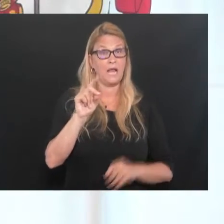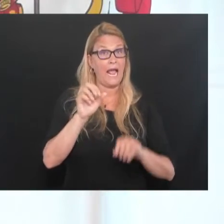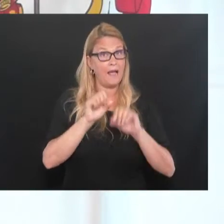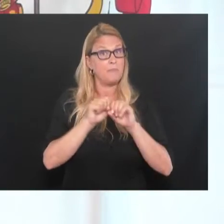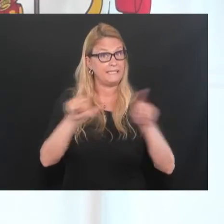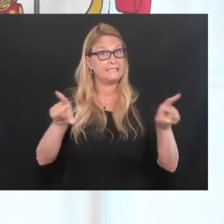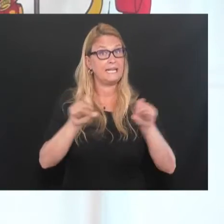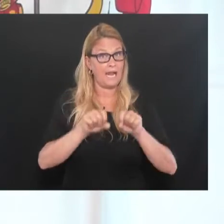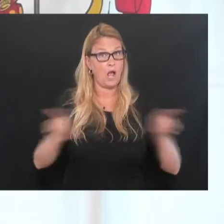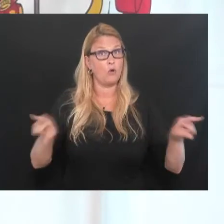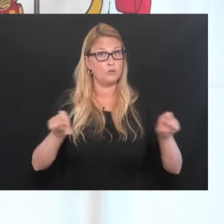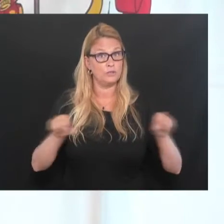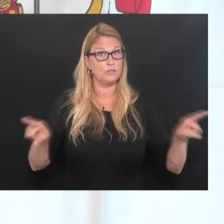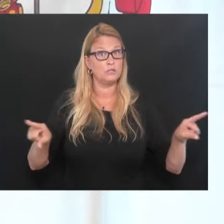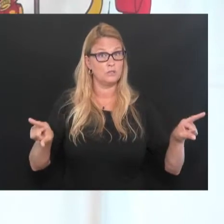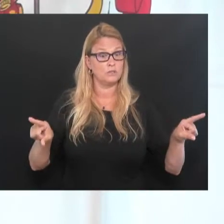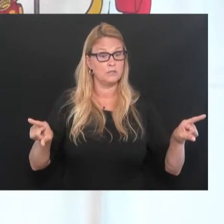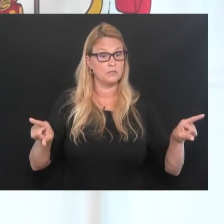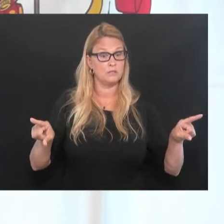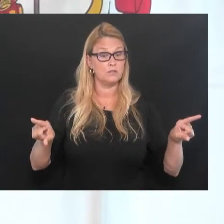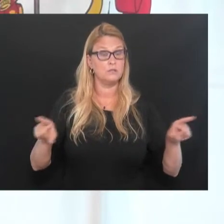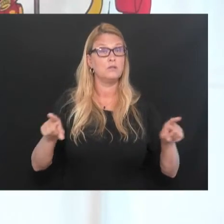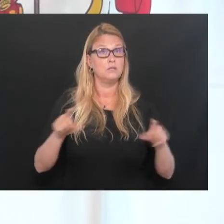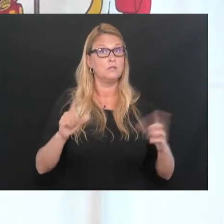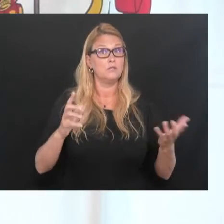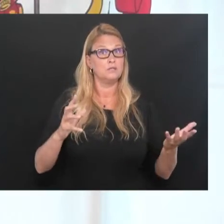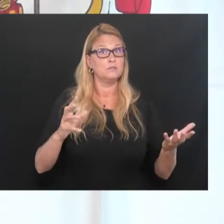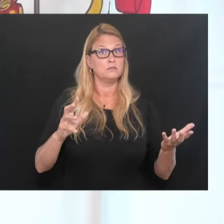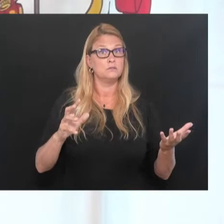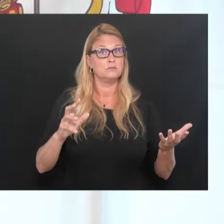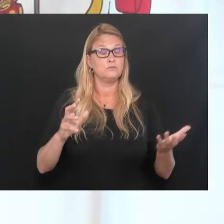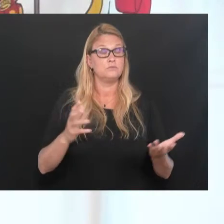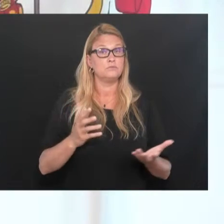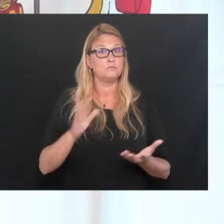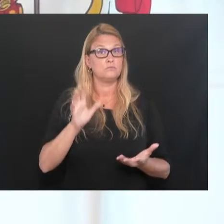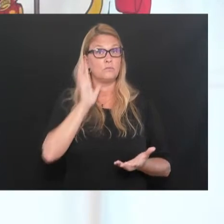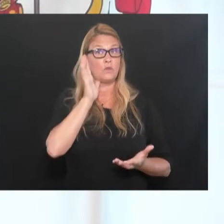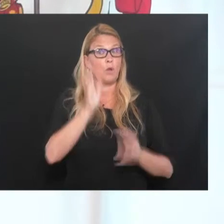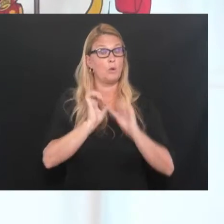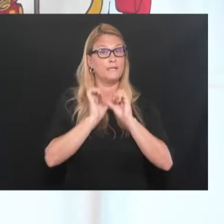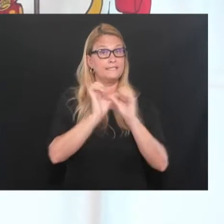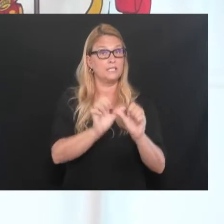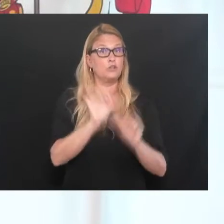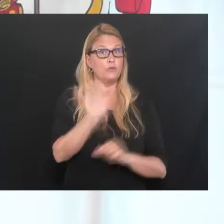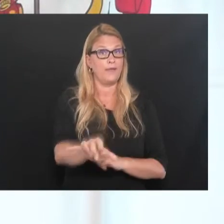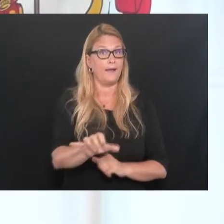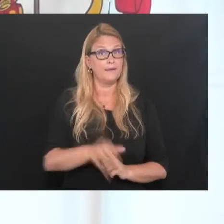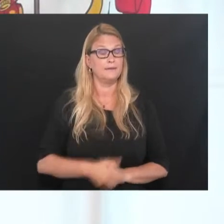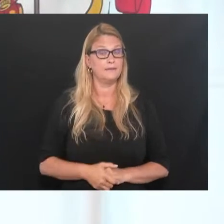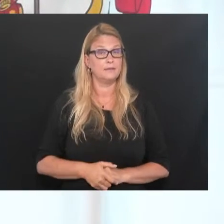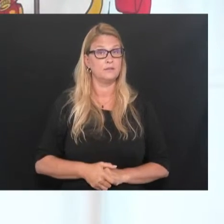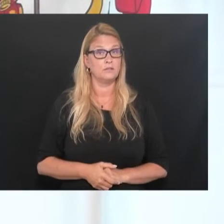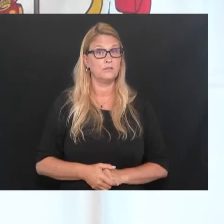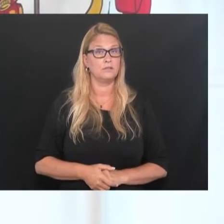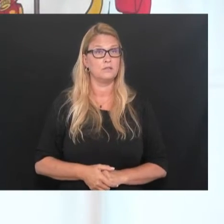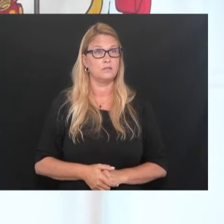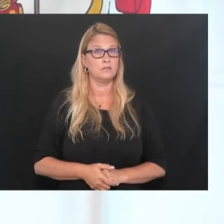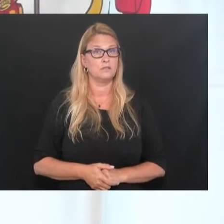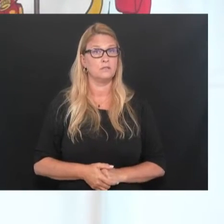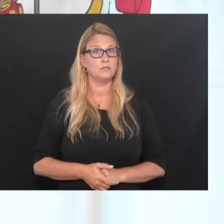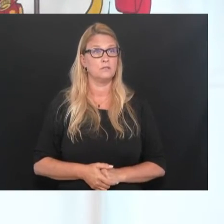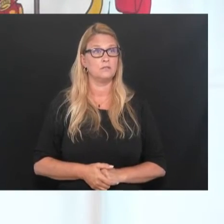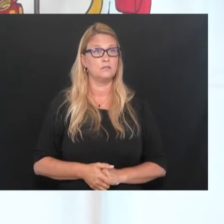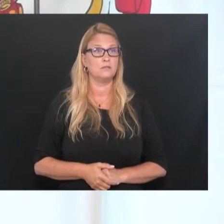and that is have been going out. So and they're going to continue that, but I think